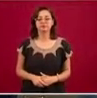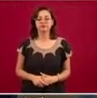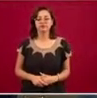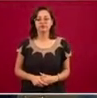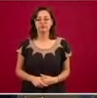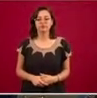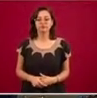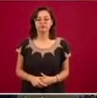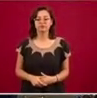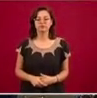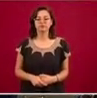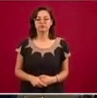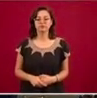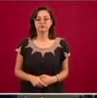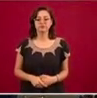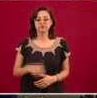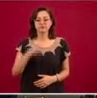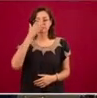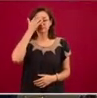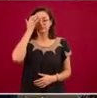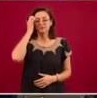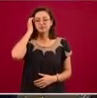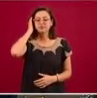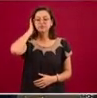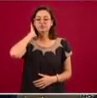slow down the rhythm of transmission.